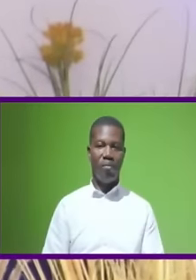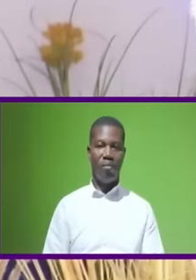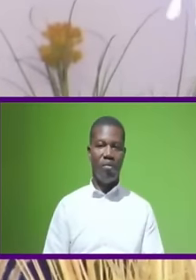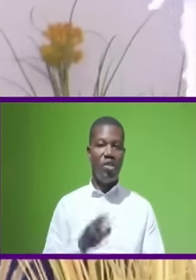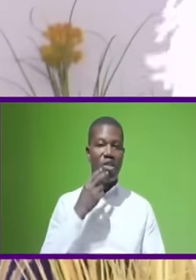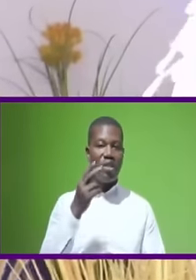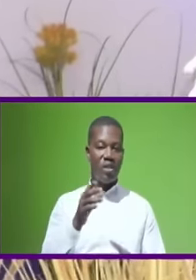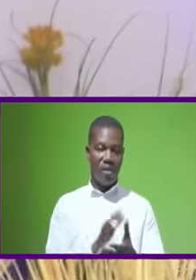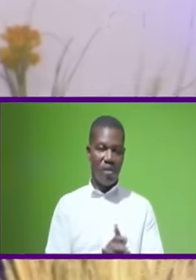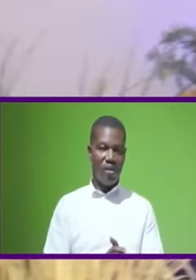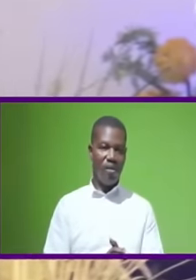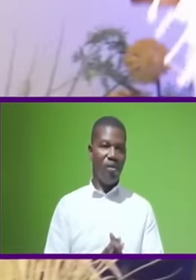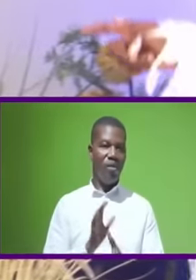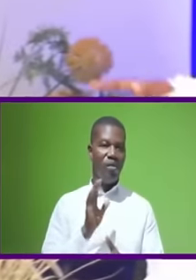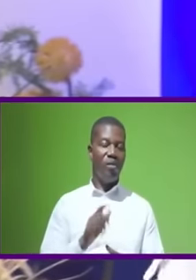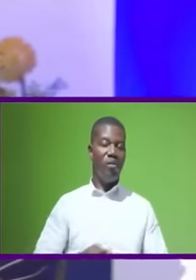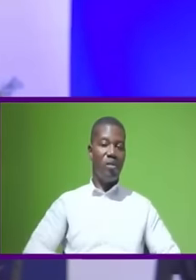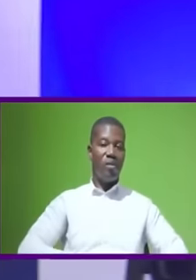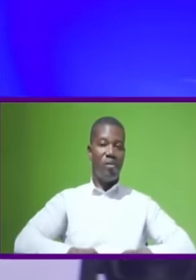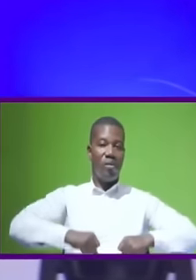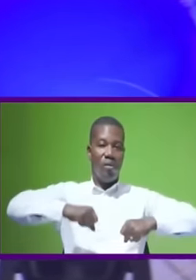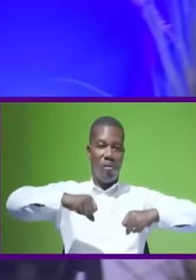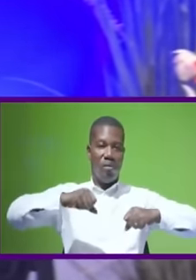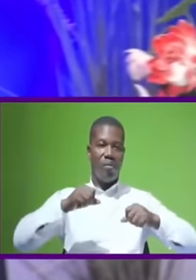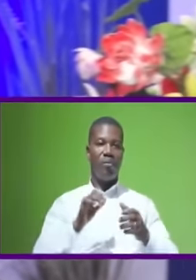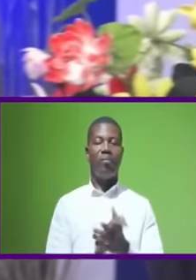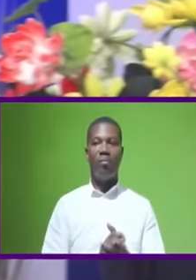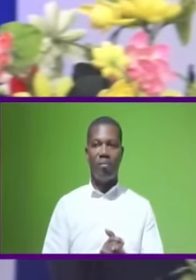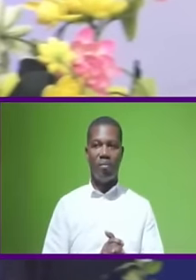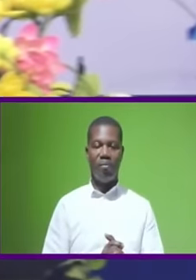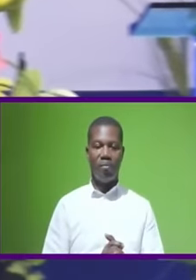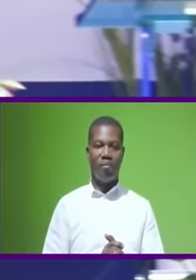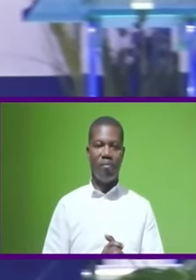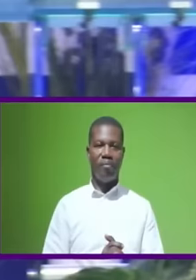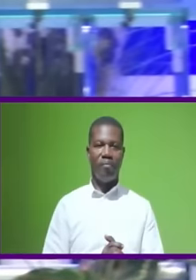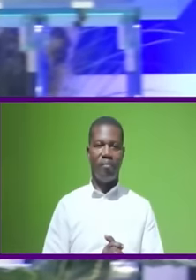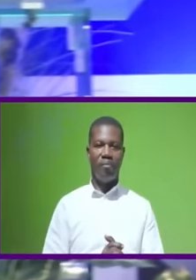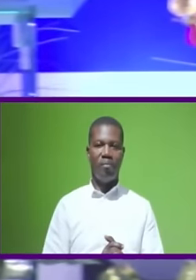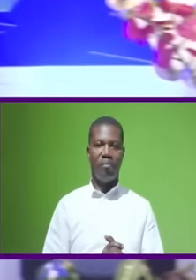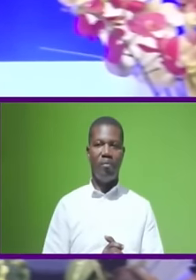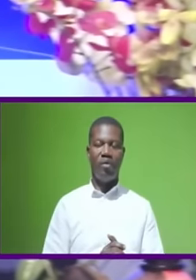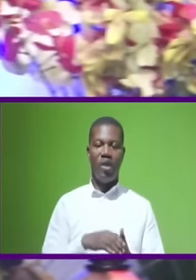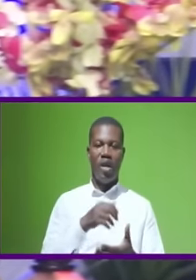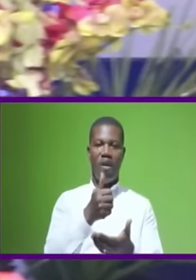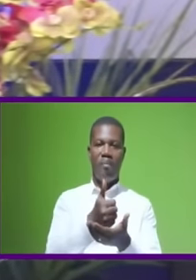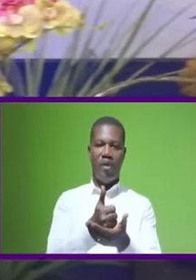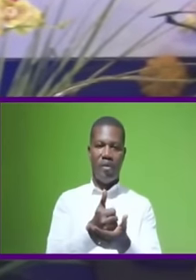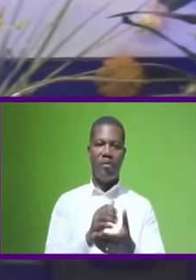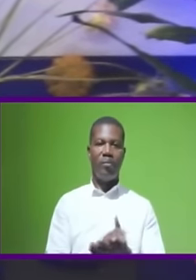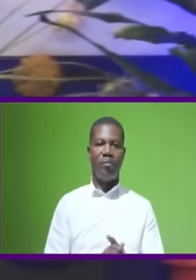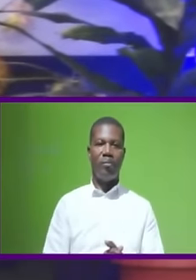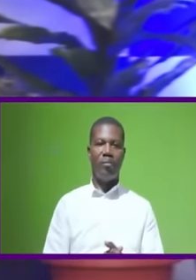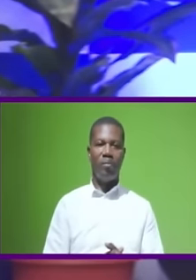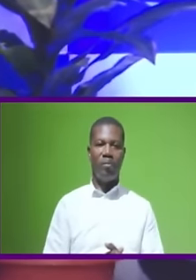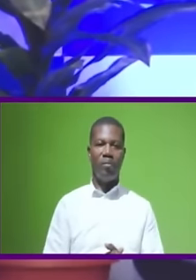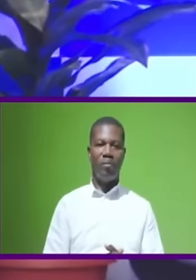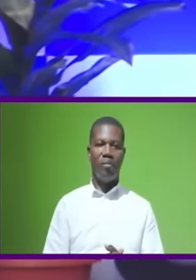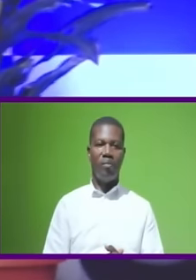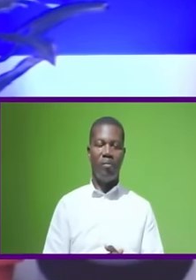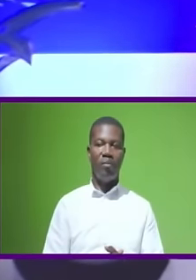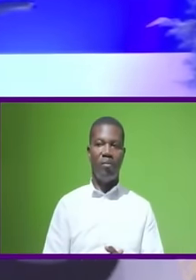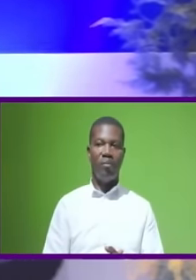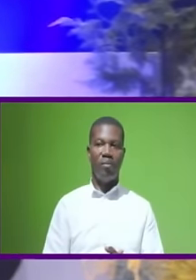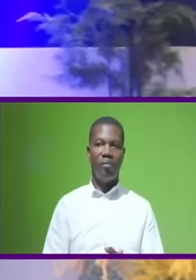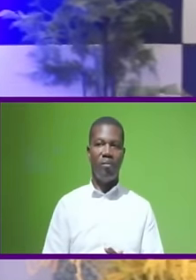Beloved, I shall continue to be great. Amen. Amen. Now, and now